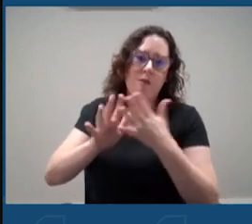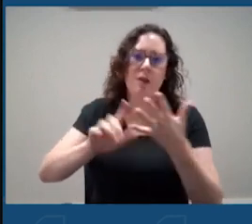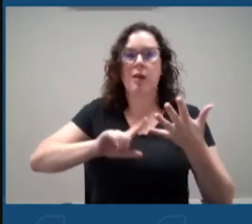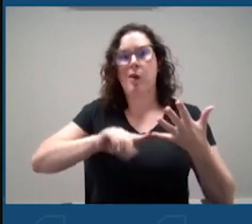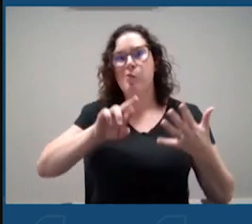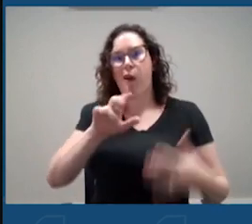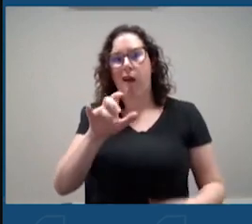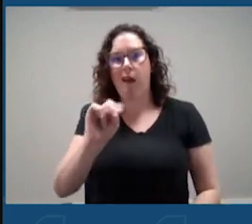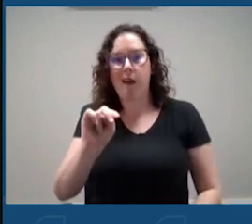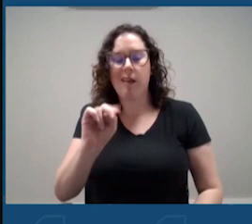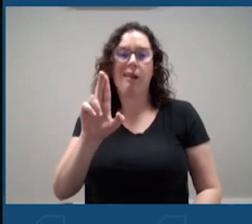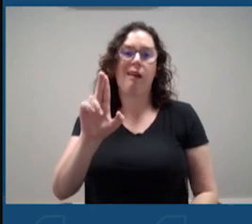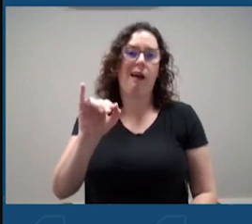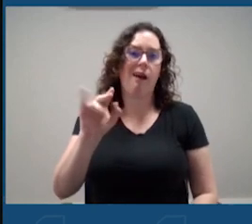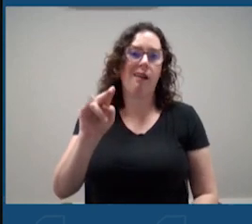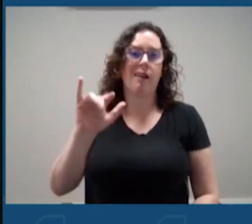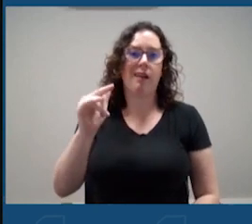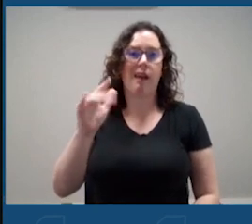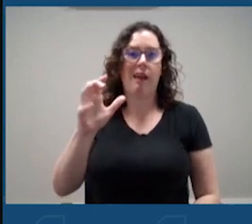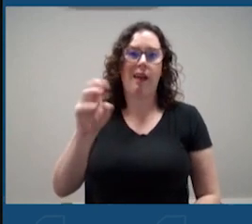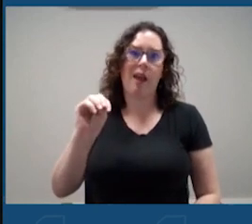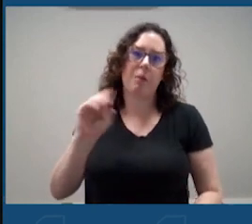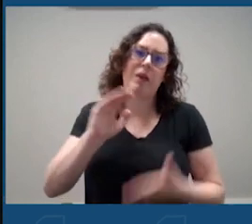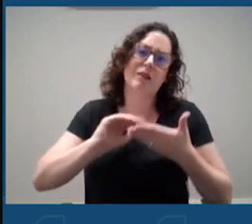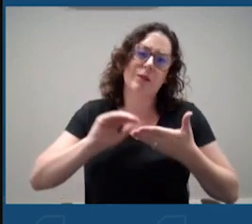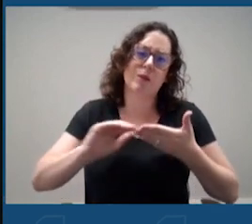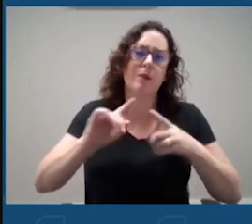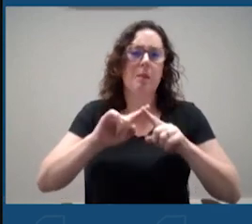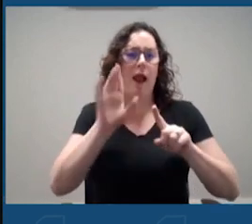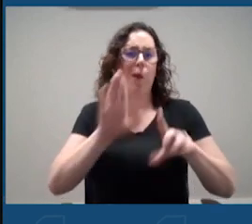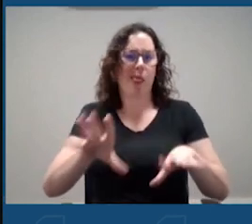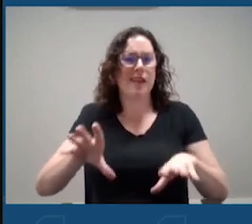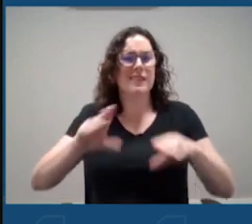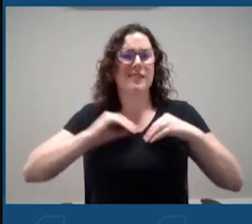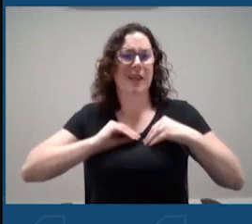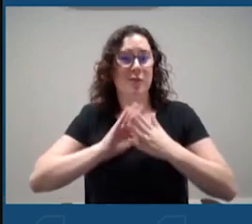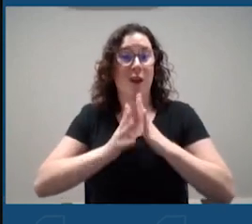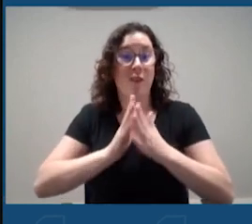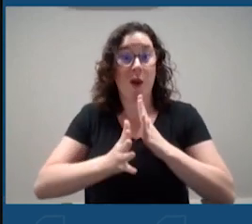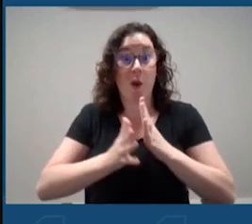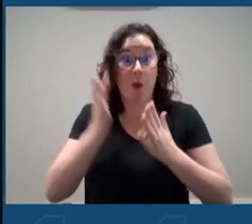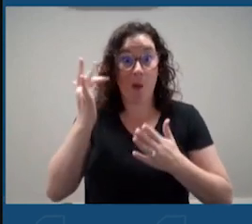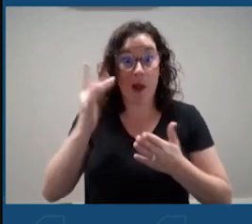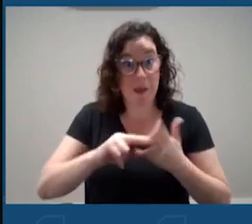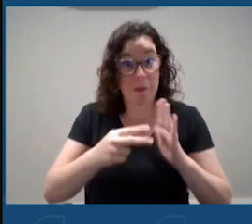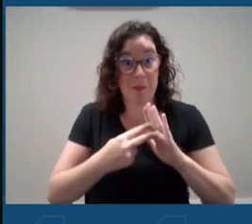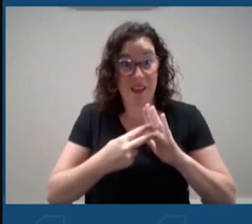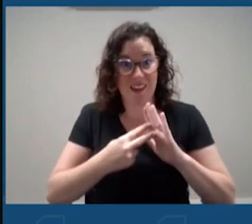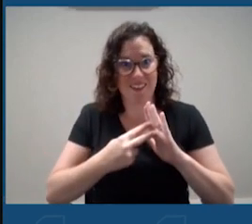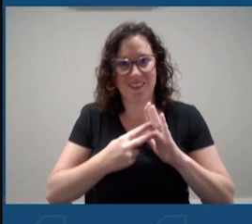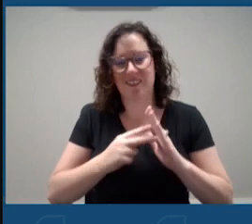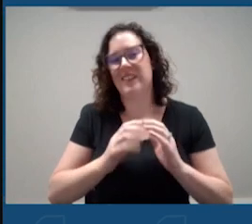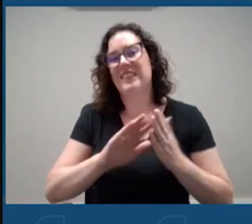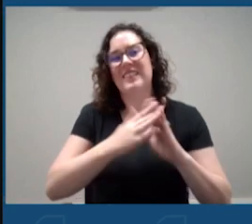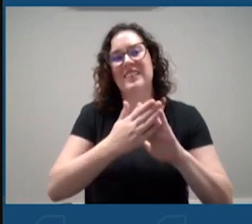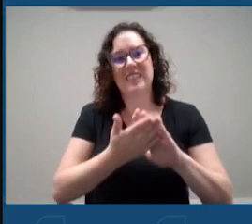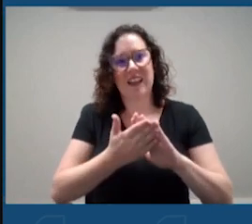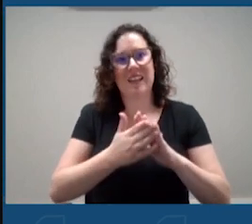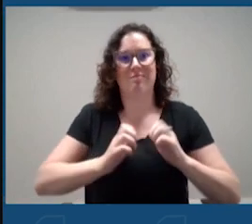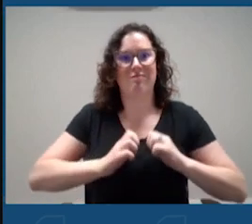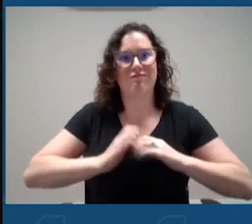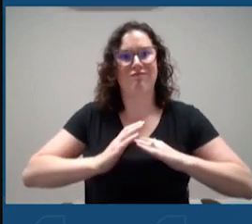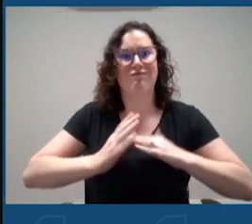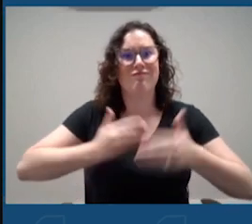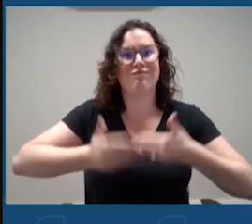say a good thing. I mean, it means people are back. Okay. I will accept traffic any day of the week because it means this city is back. And so we're okay with it. And Bobby Carroll as